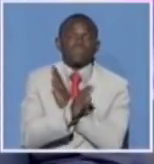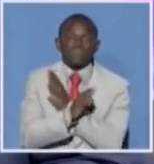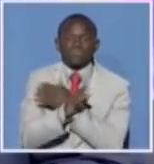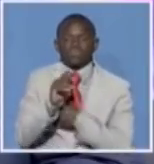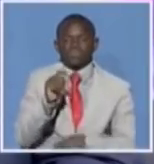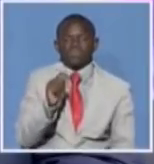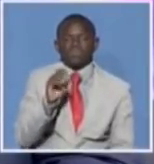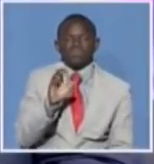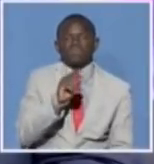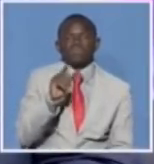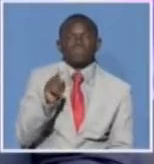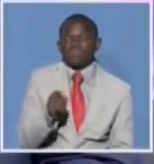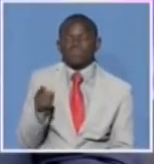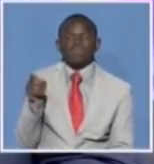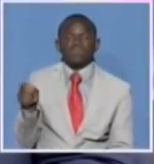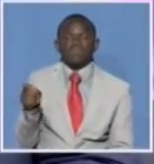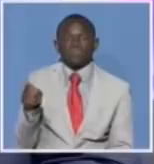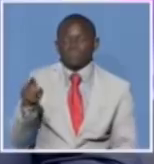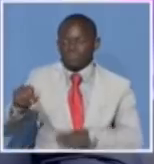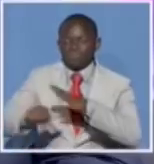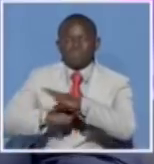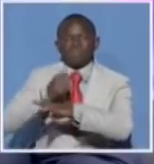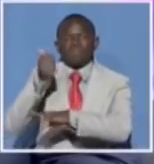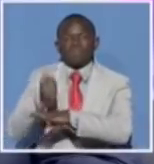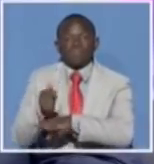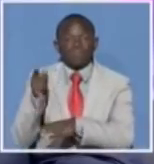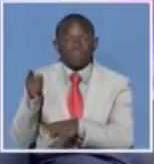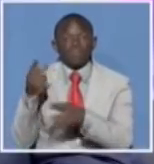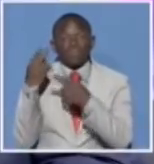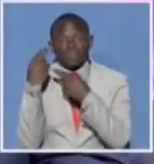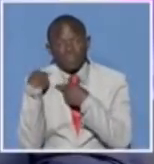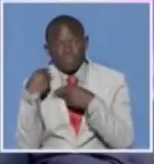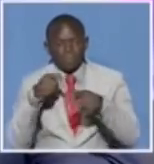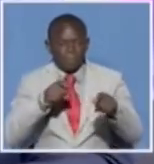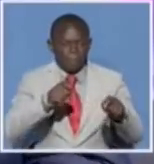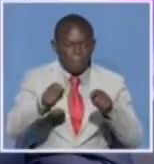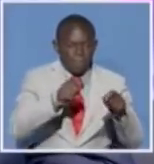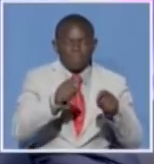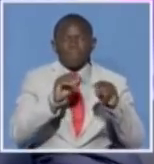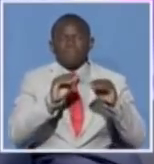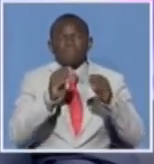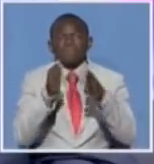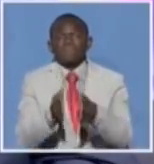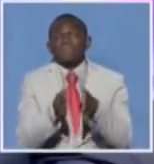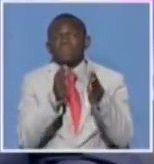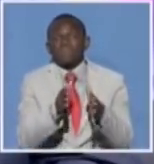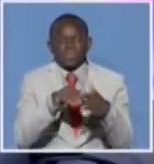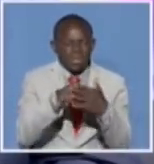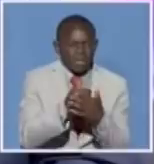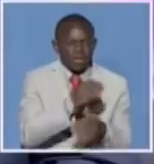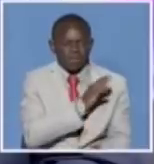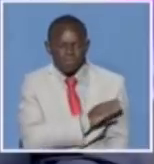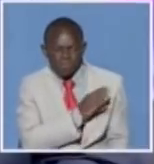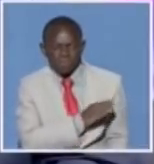teaching and ensuring that certain values that are expected from teachers are adhered